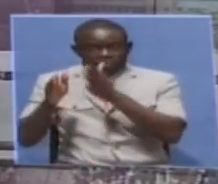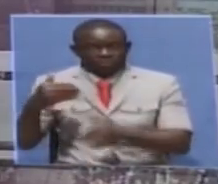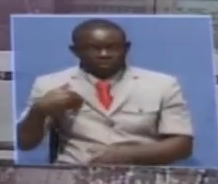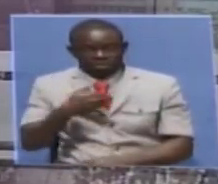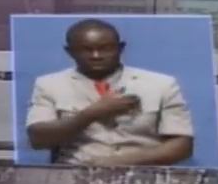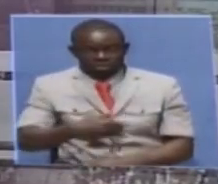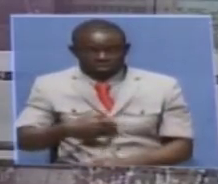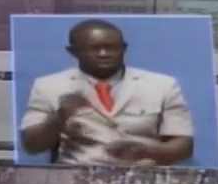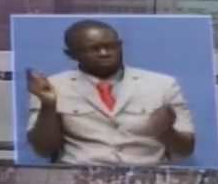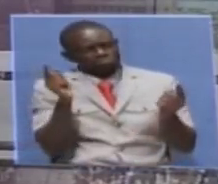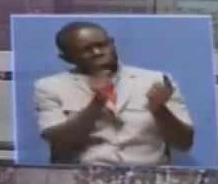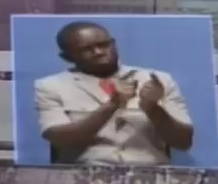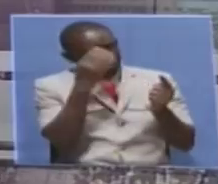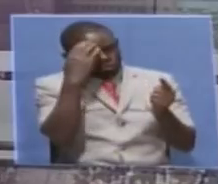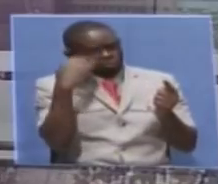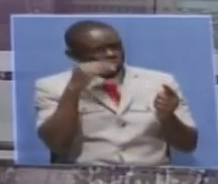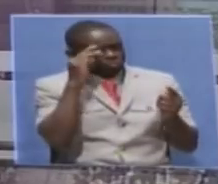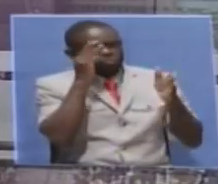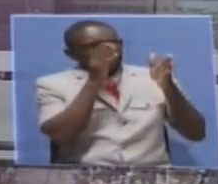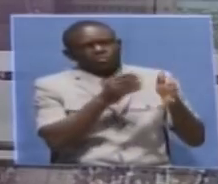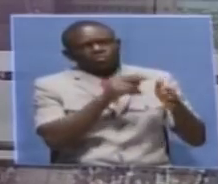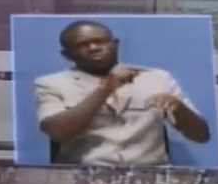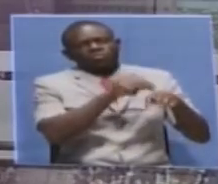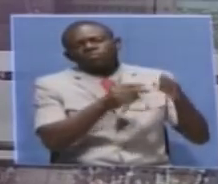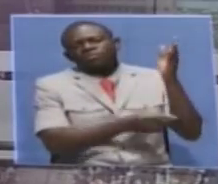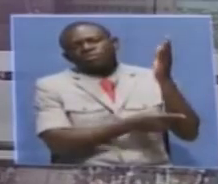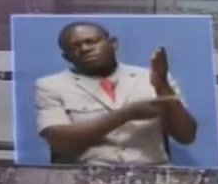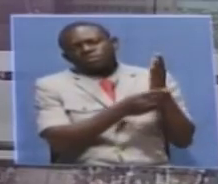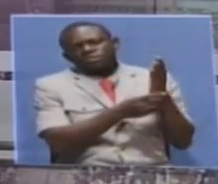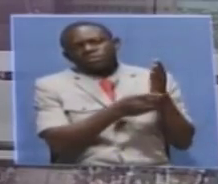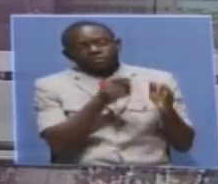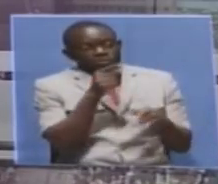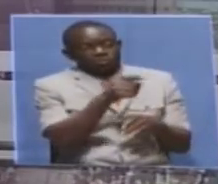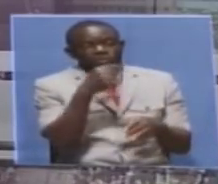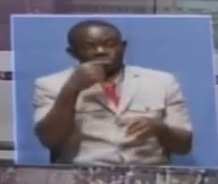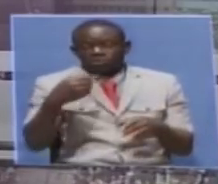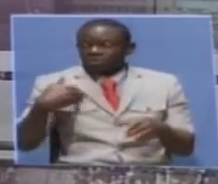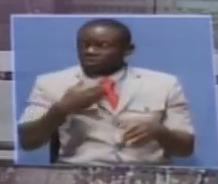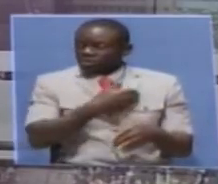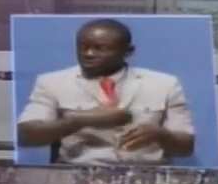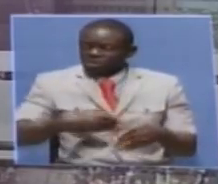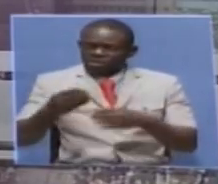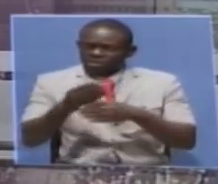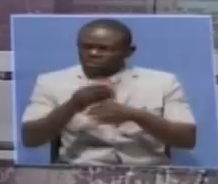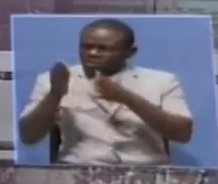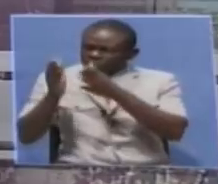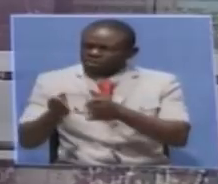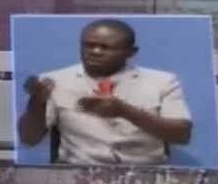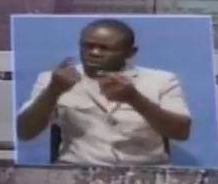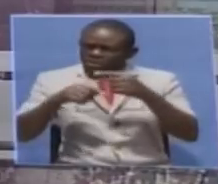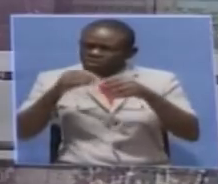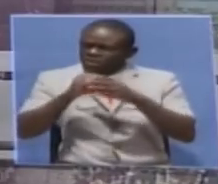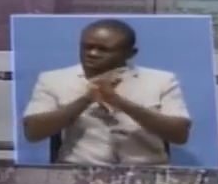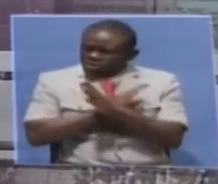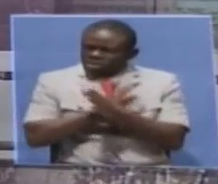said expertise and skills that Chinese investors bring in the country should be imparted in the Zambian people. He said in a